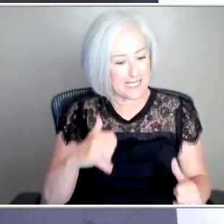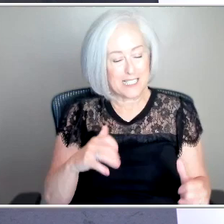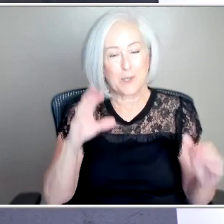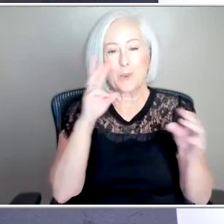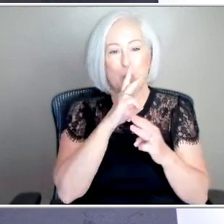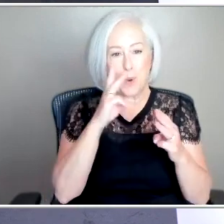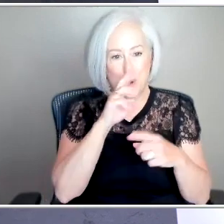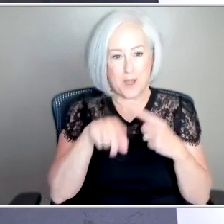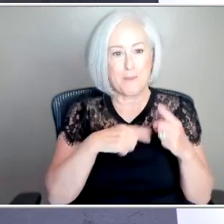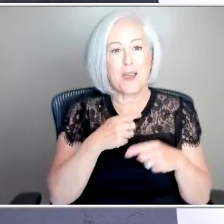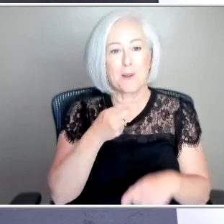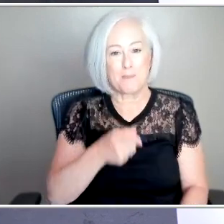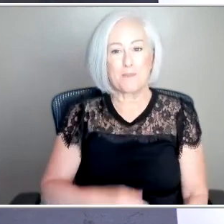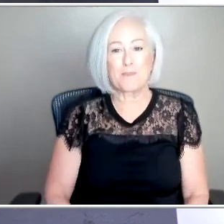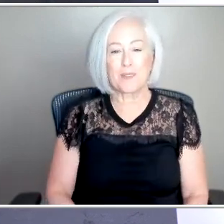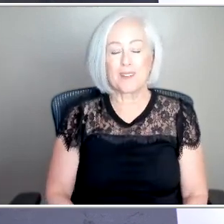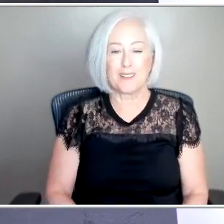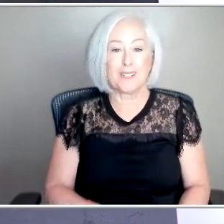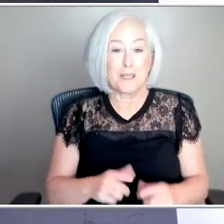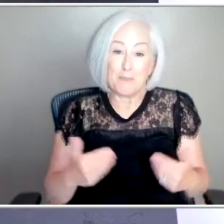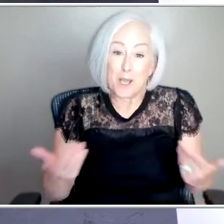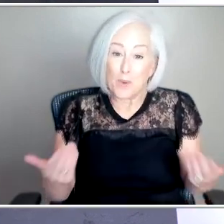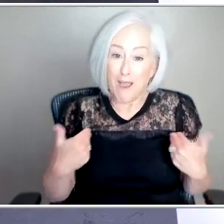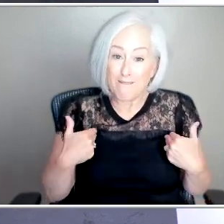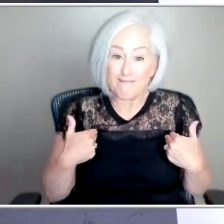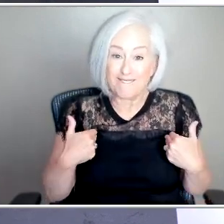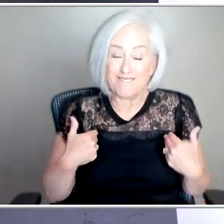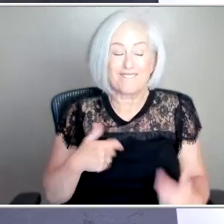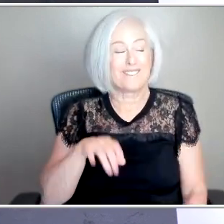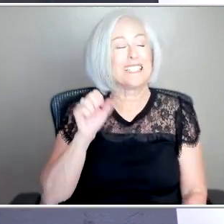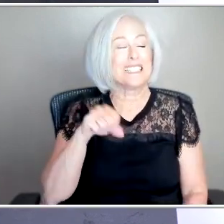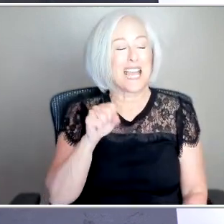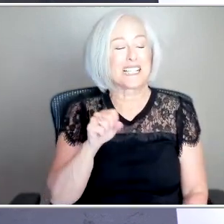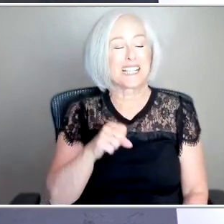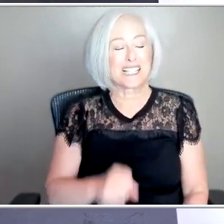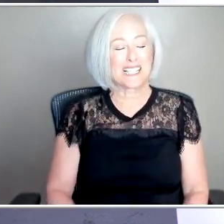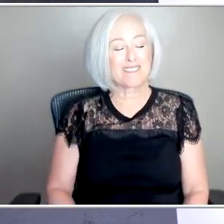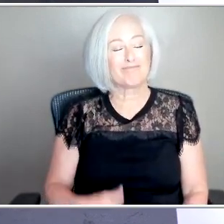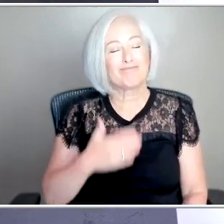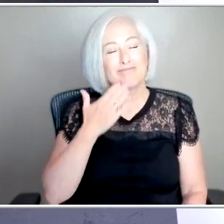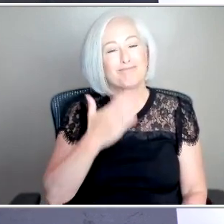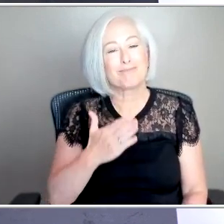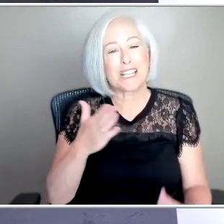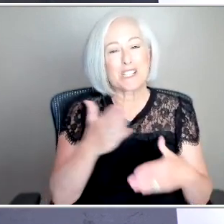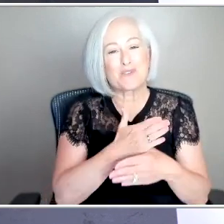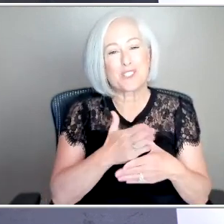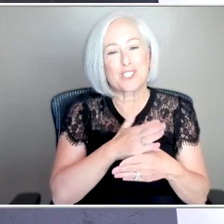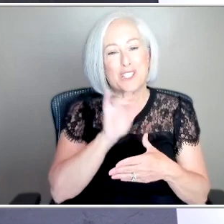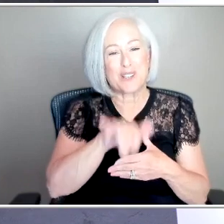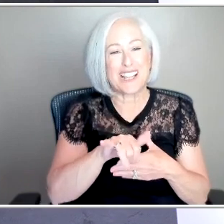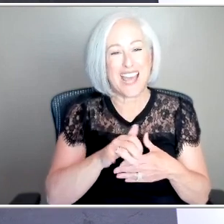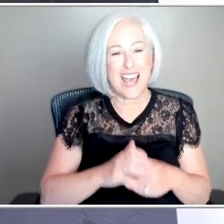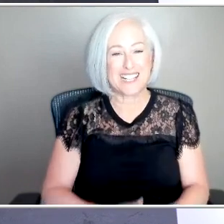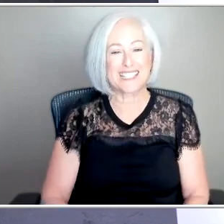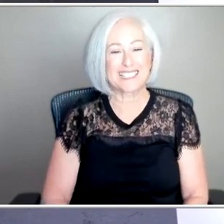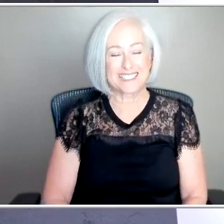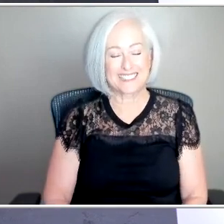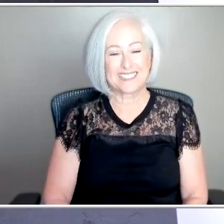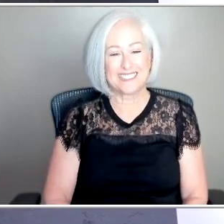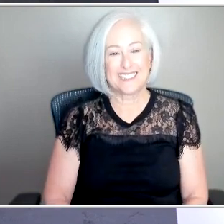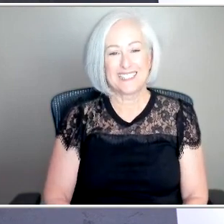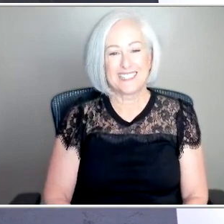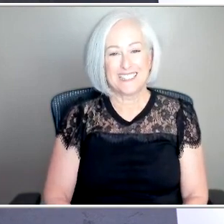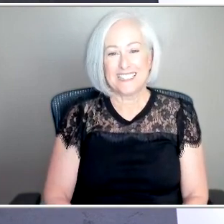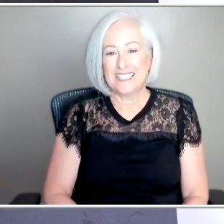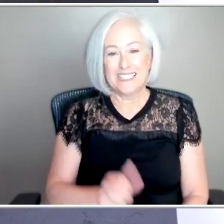Adrian. Yes. But you have them. Yes. And it's again, I appreciate you sharing that part of it because that's something that other loved ones go